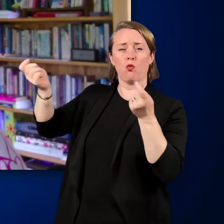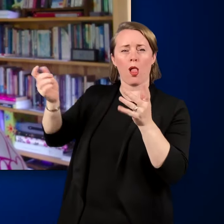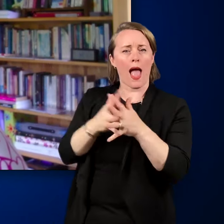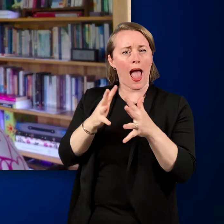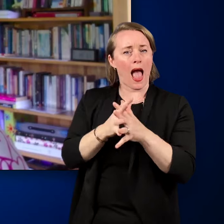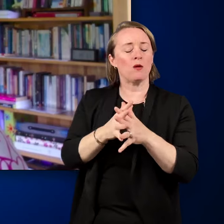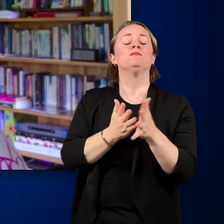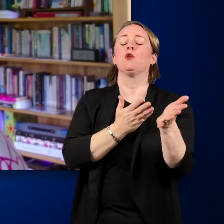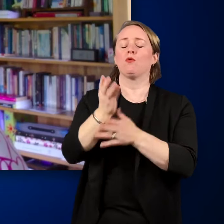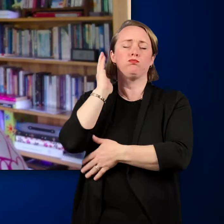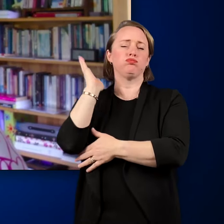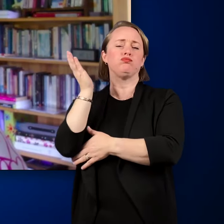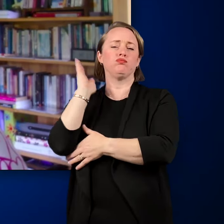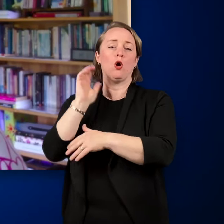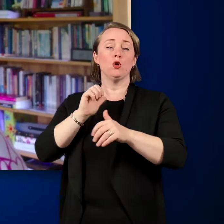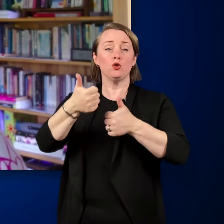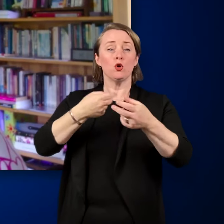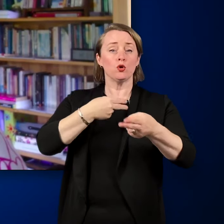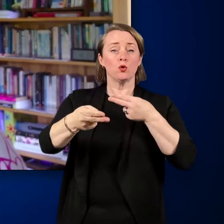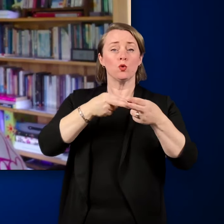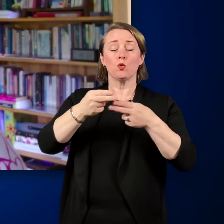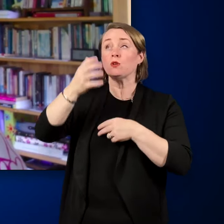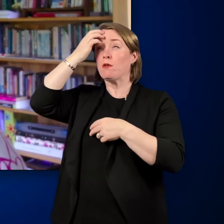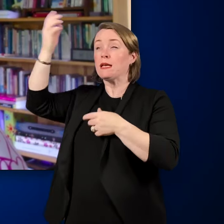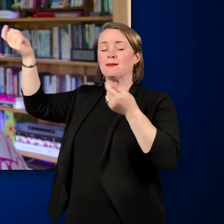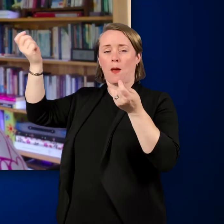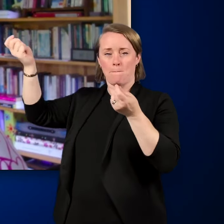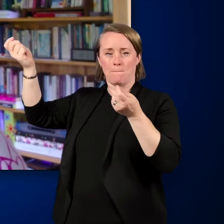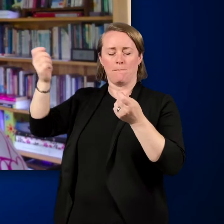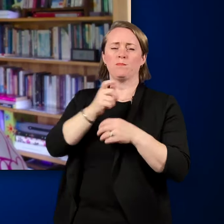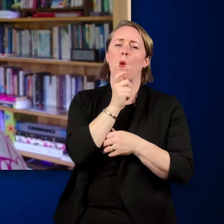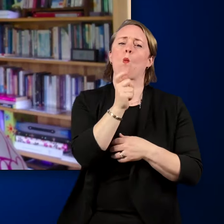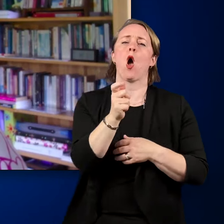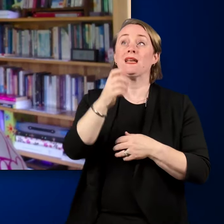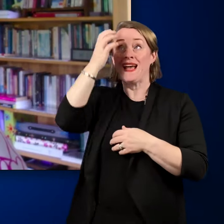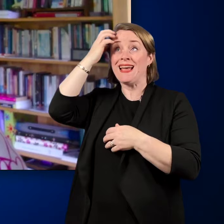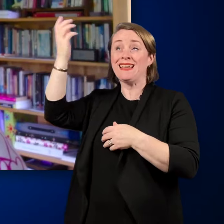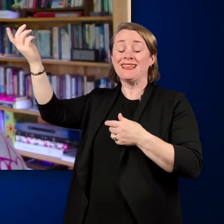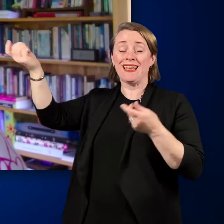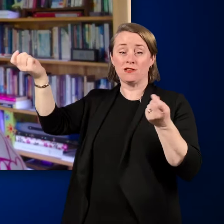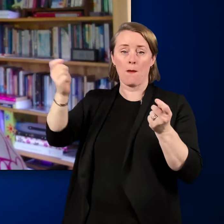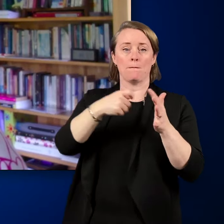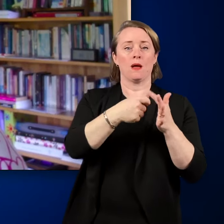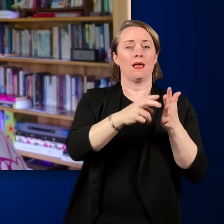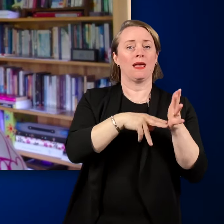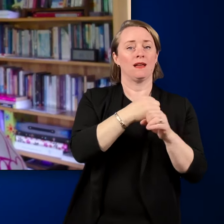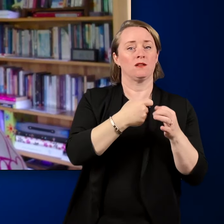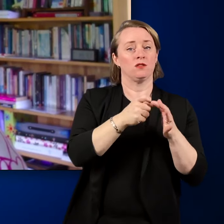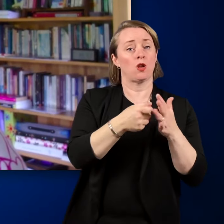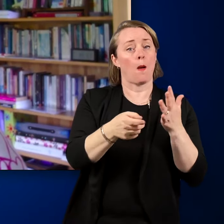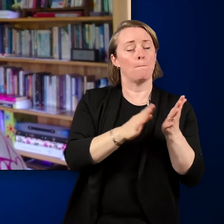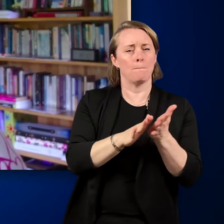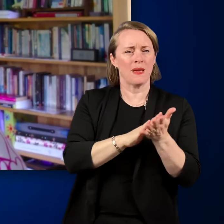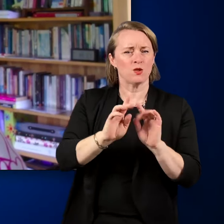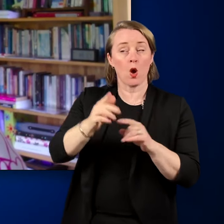go by preaching the gospel of the kingdom. Kingdom means king's domain, king's